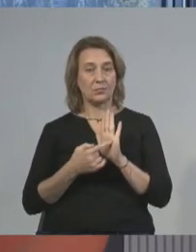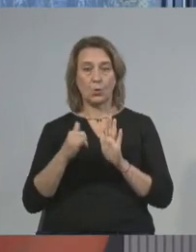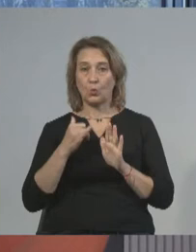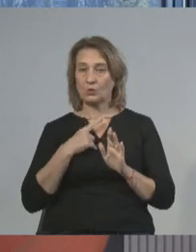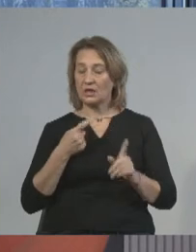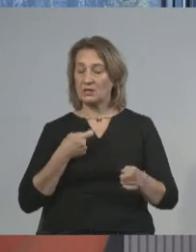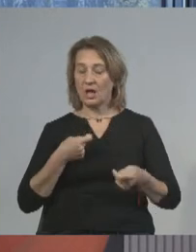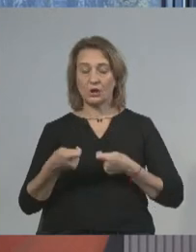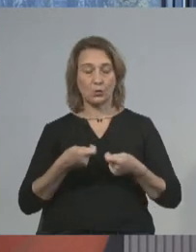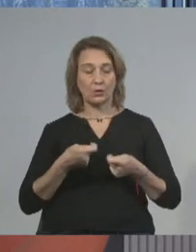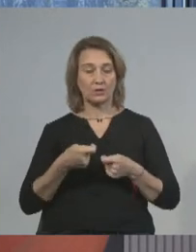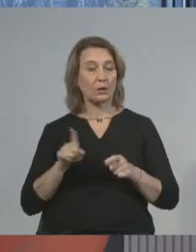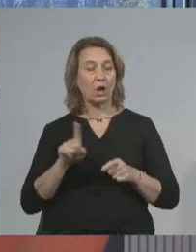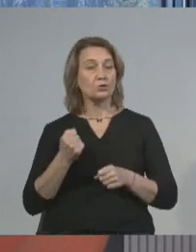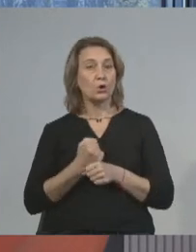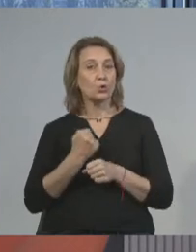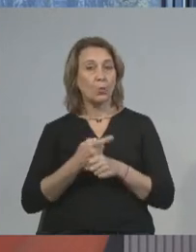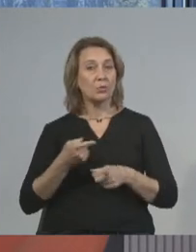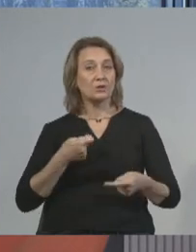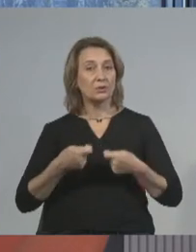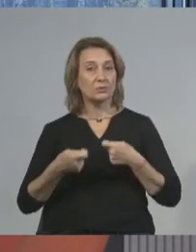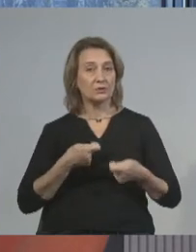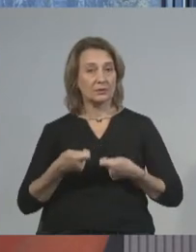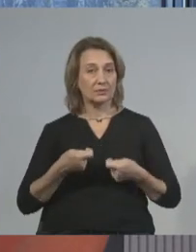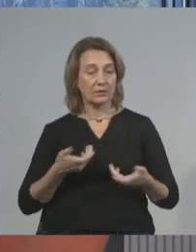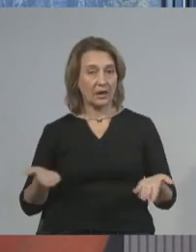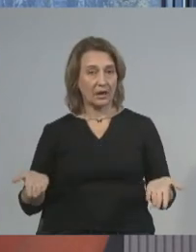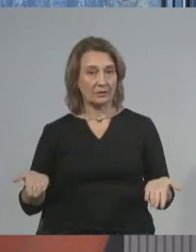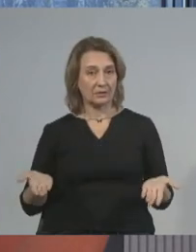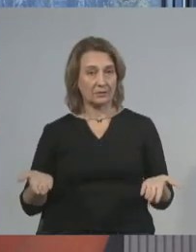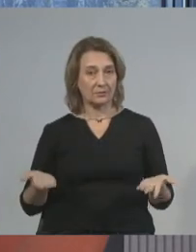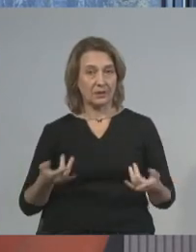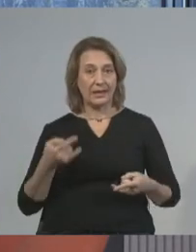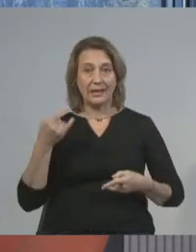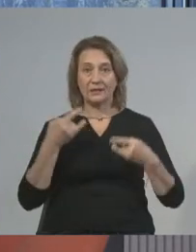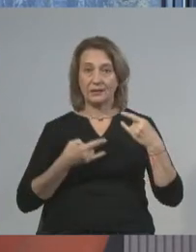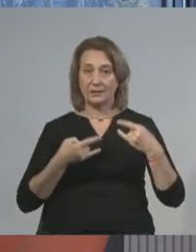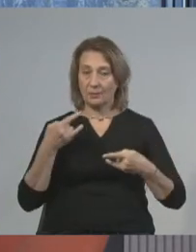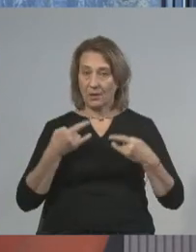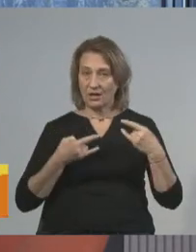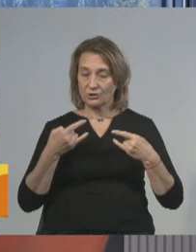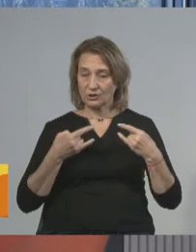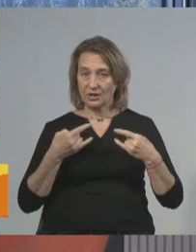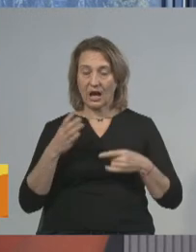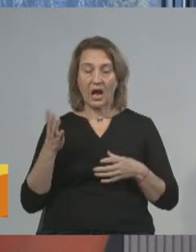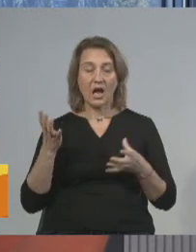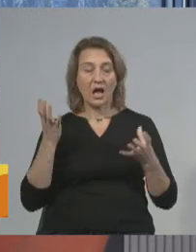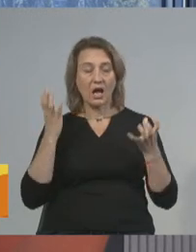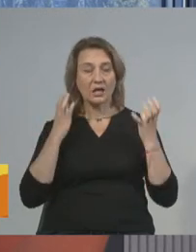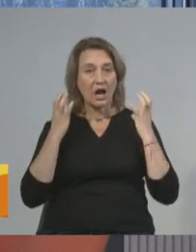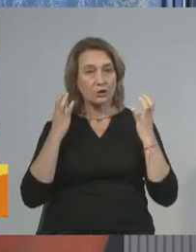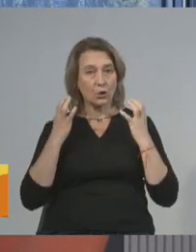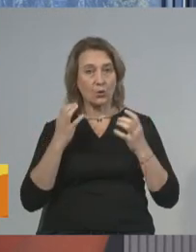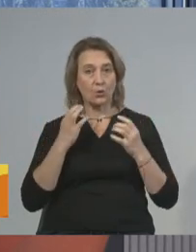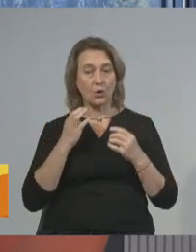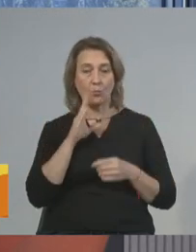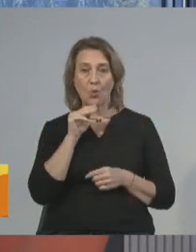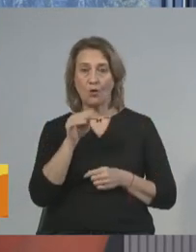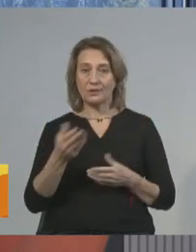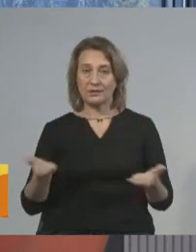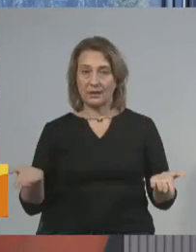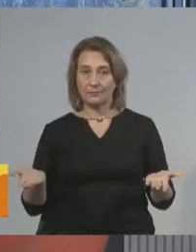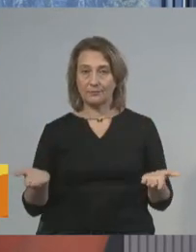uh i i thought that we have a regulator in our country so what do they do at the national